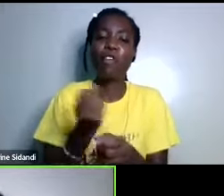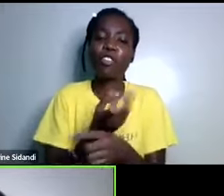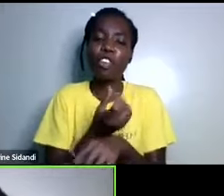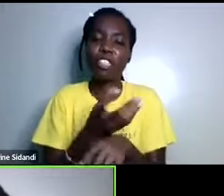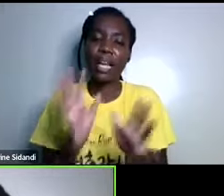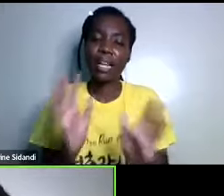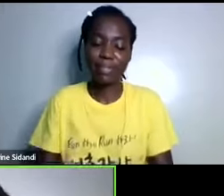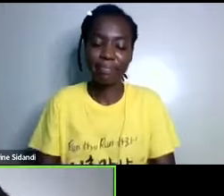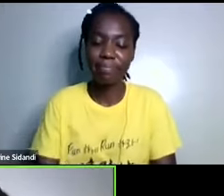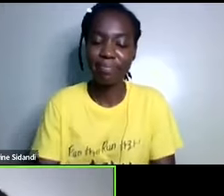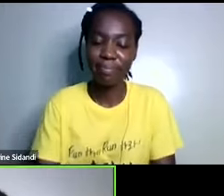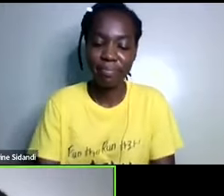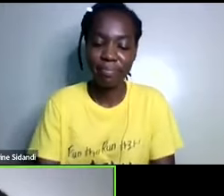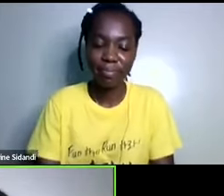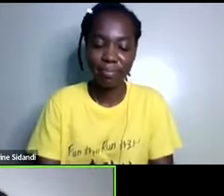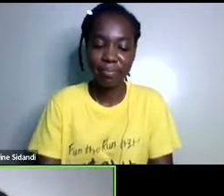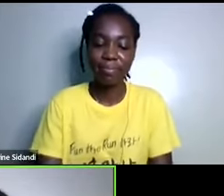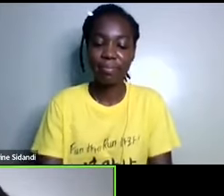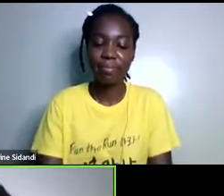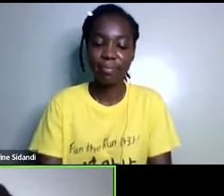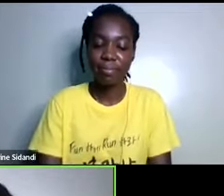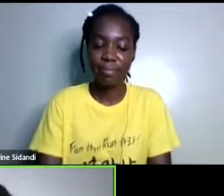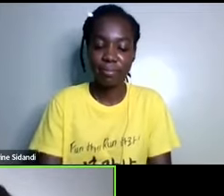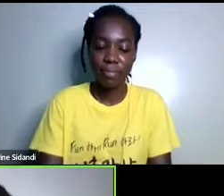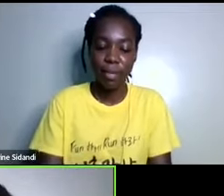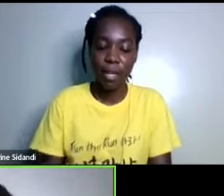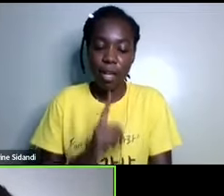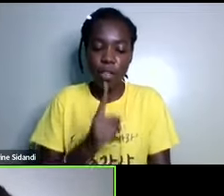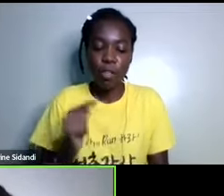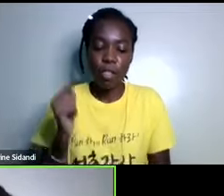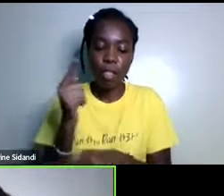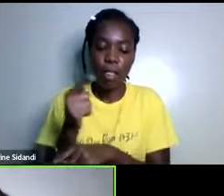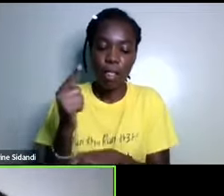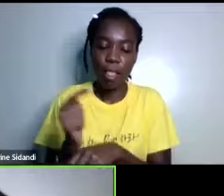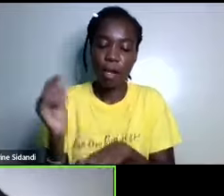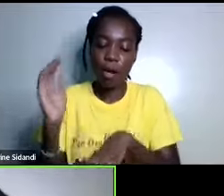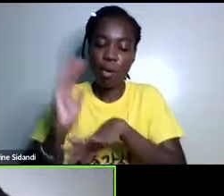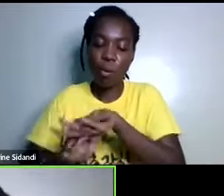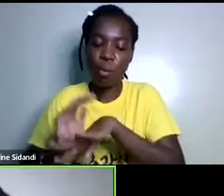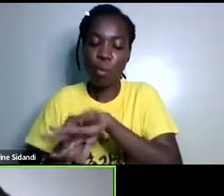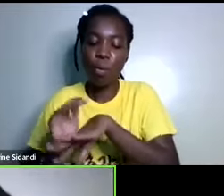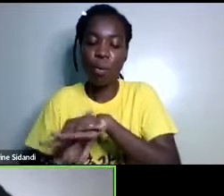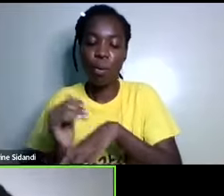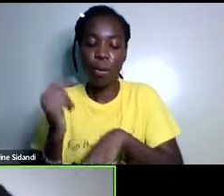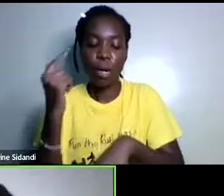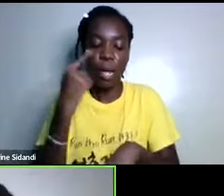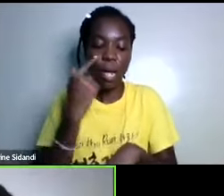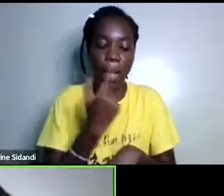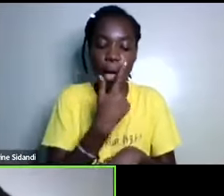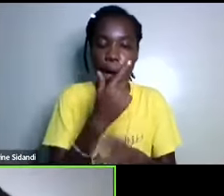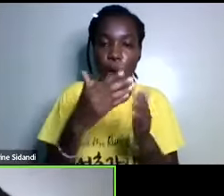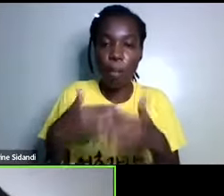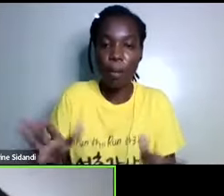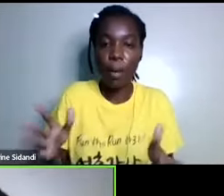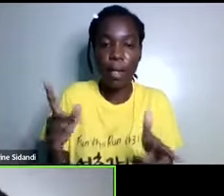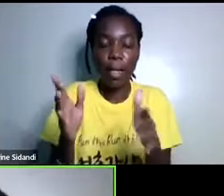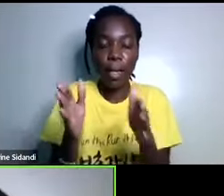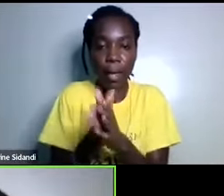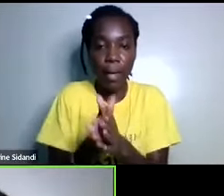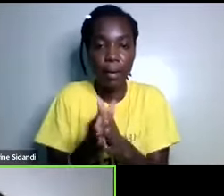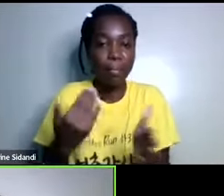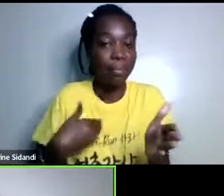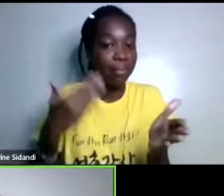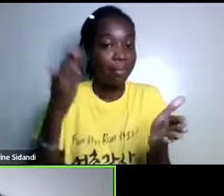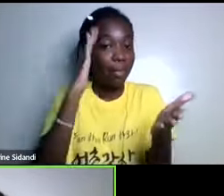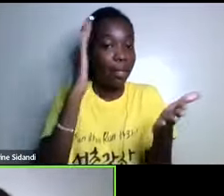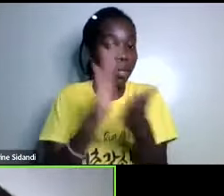Wow, this is, I think, an eye-opener, and especially for, because I believe some of the people here, quite a number of the people here are